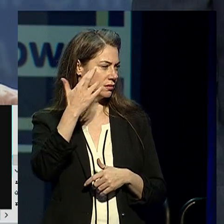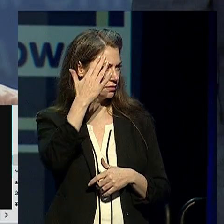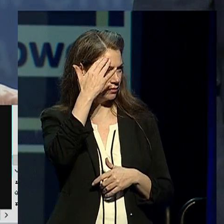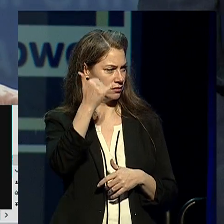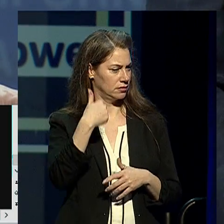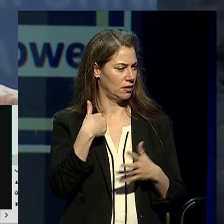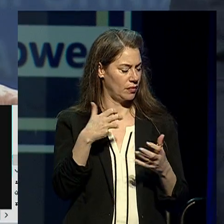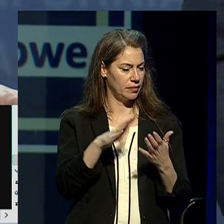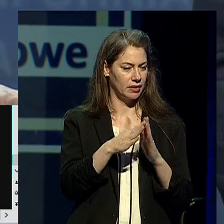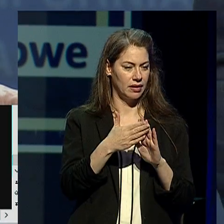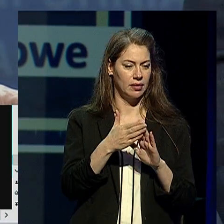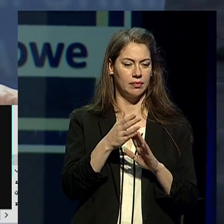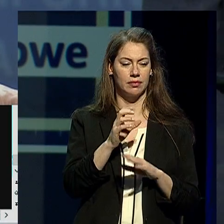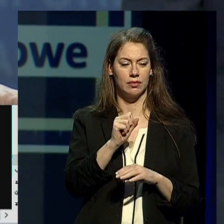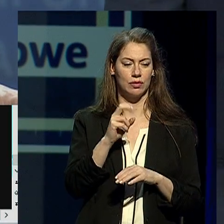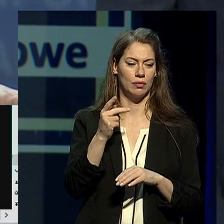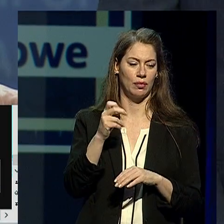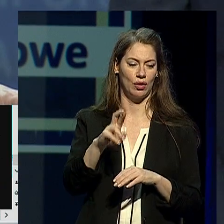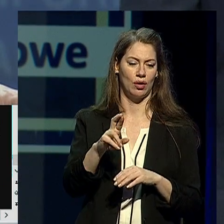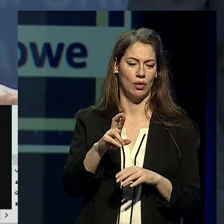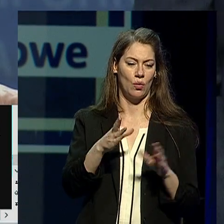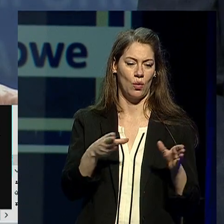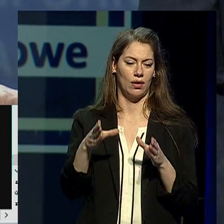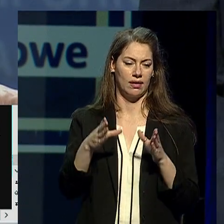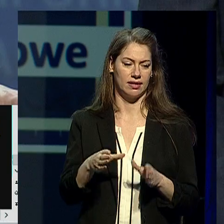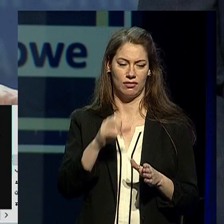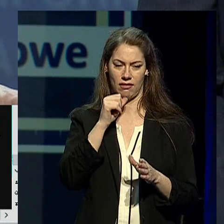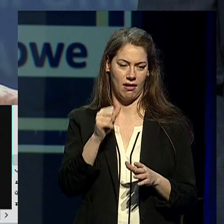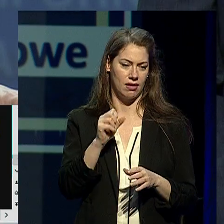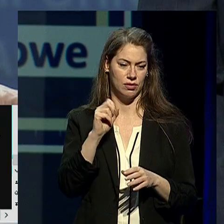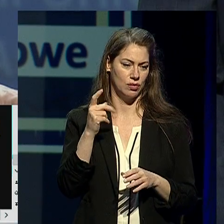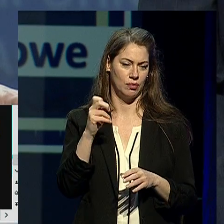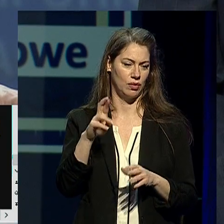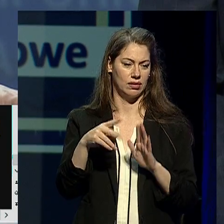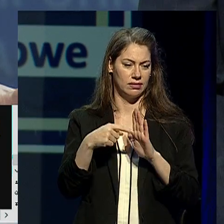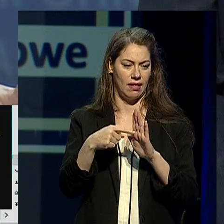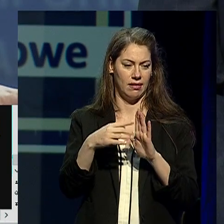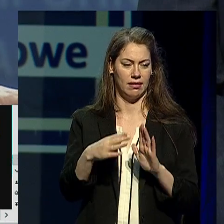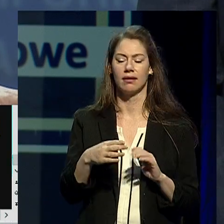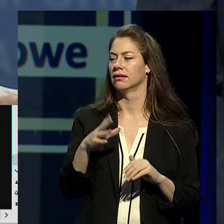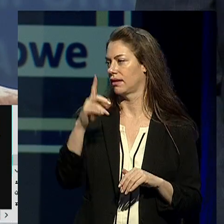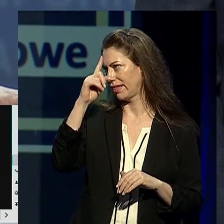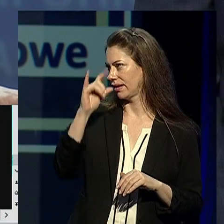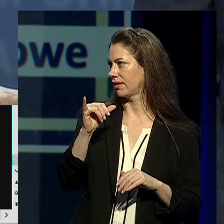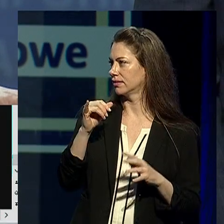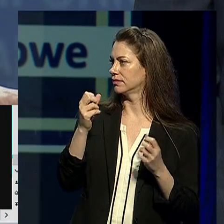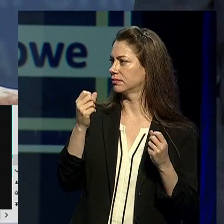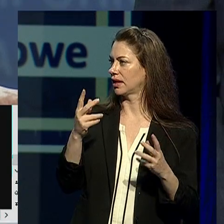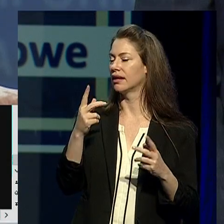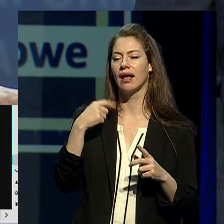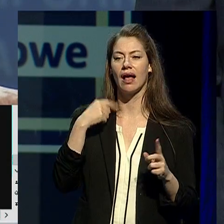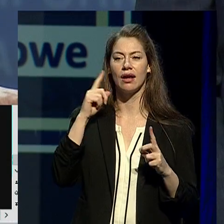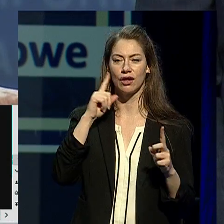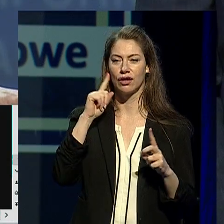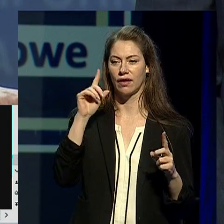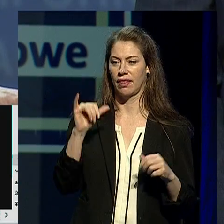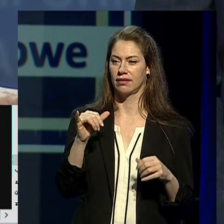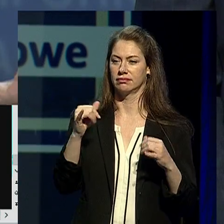be a super organizer, not a super delegate. So I think there's a lot of that sentiment. I heard that this